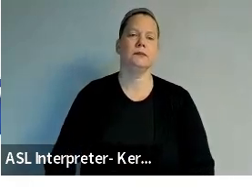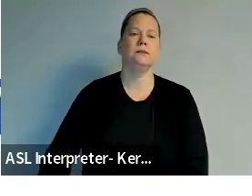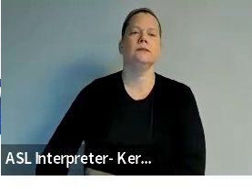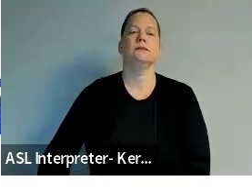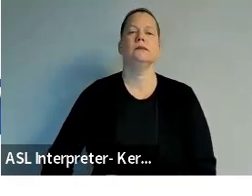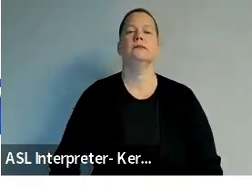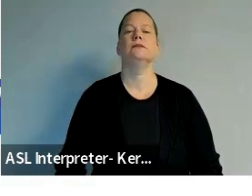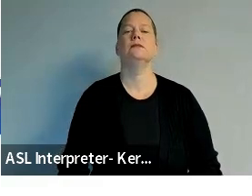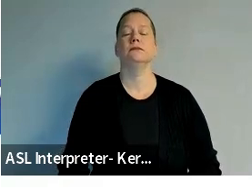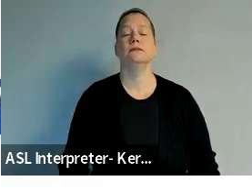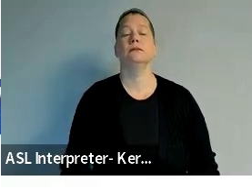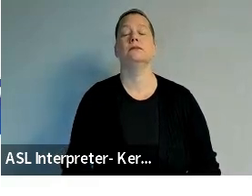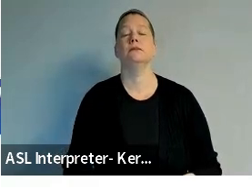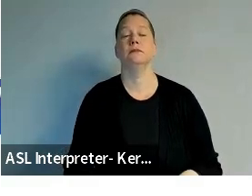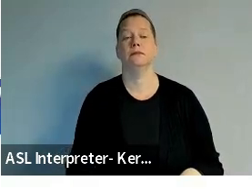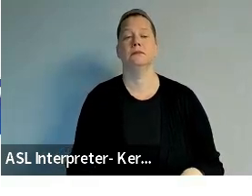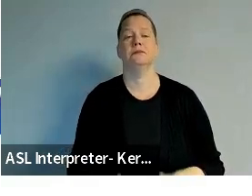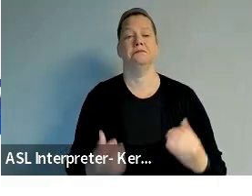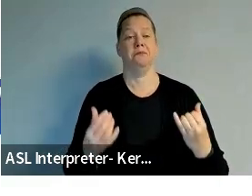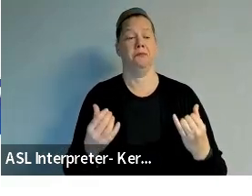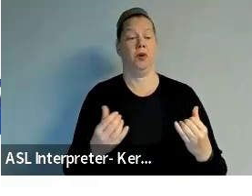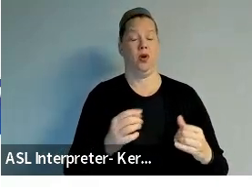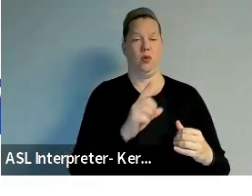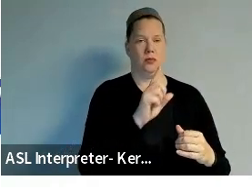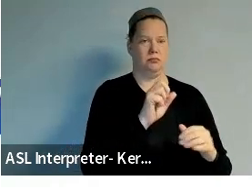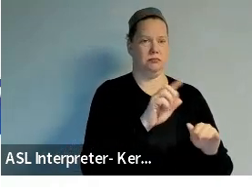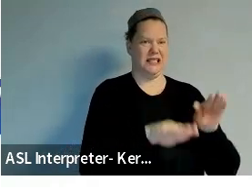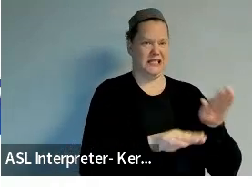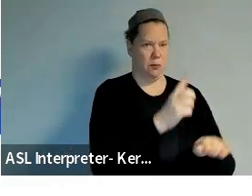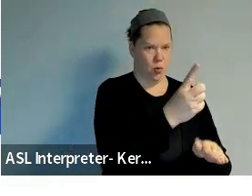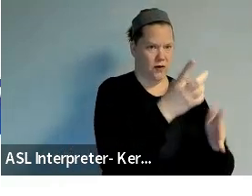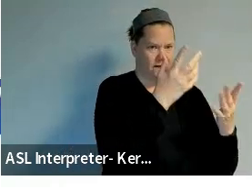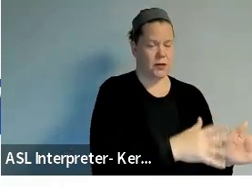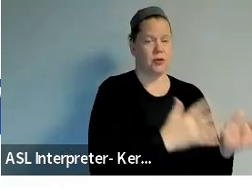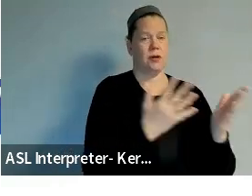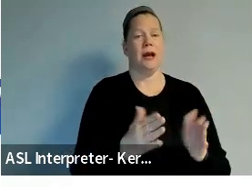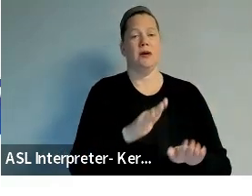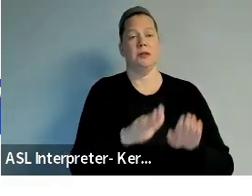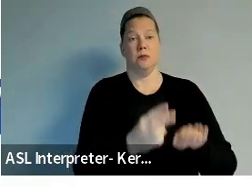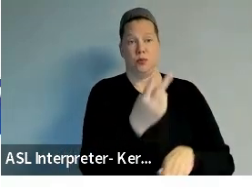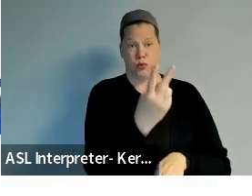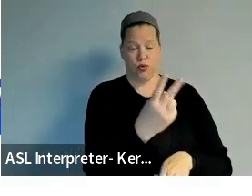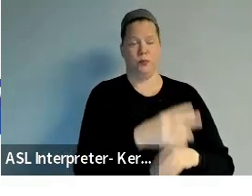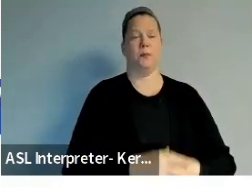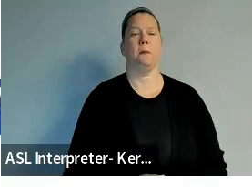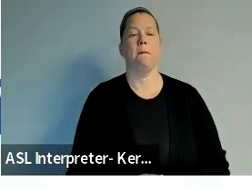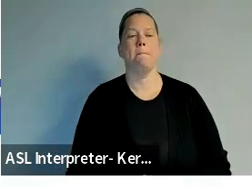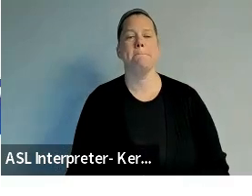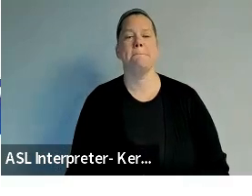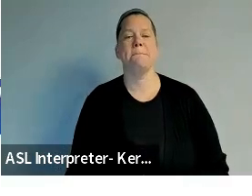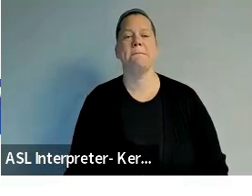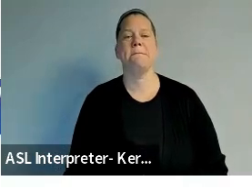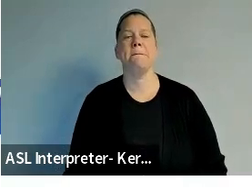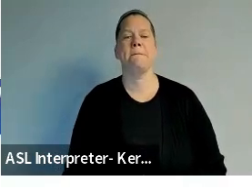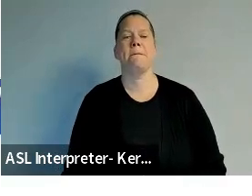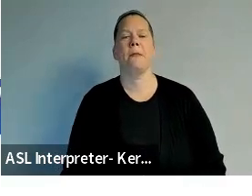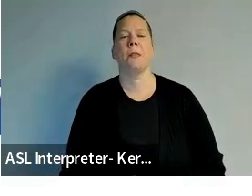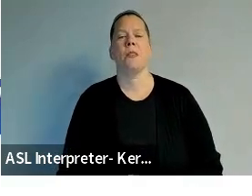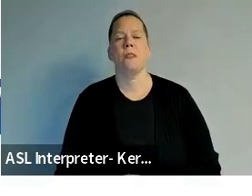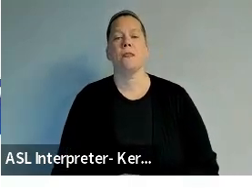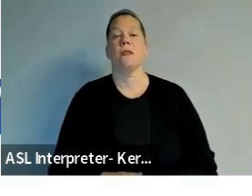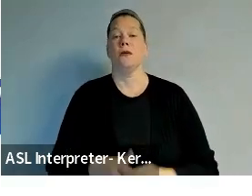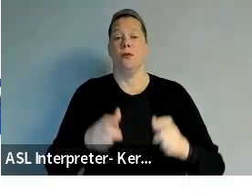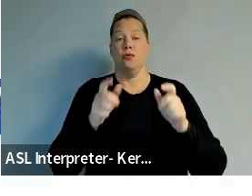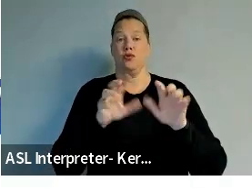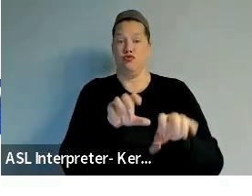Now, for step 2 in the process, the restraint manager review needs to be completed.